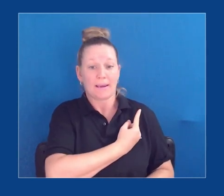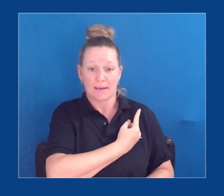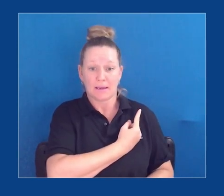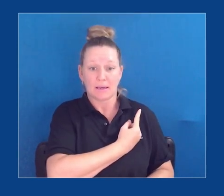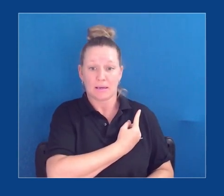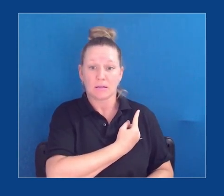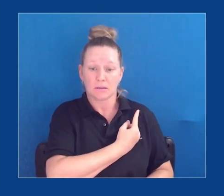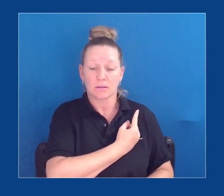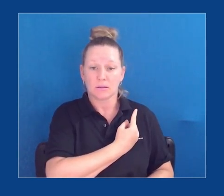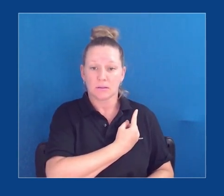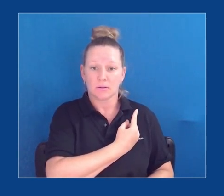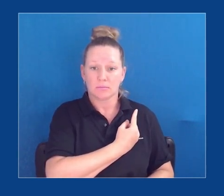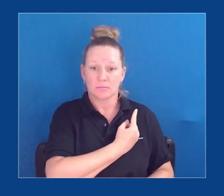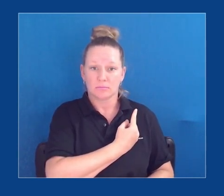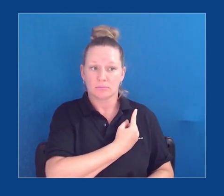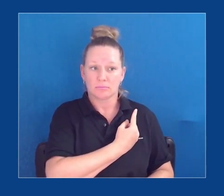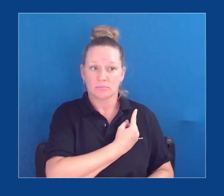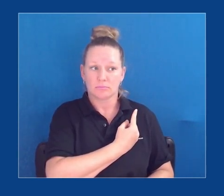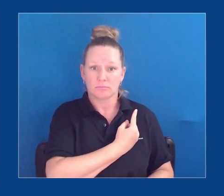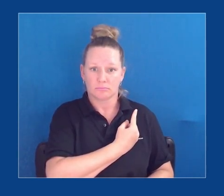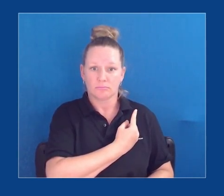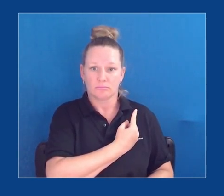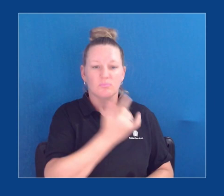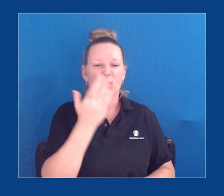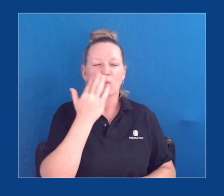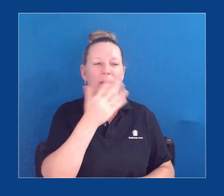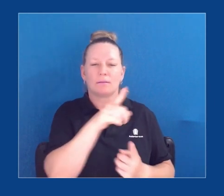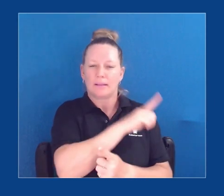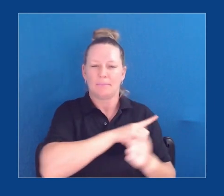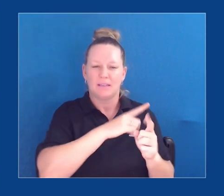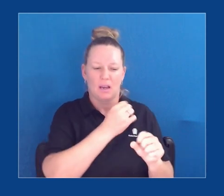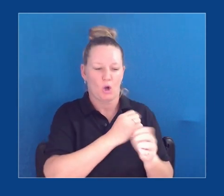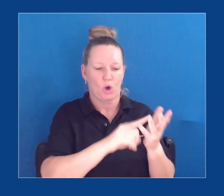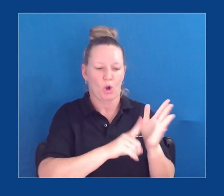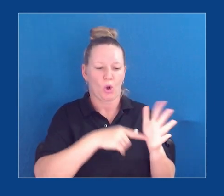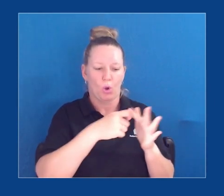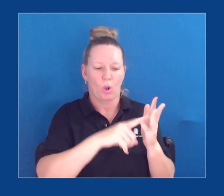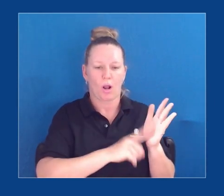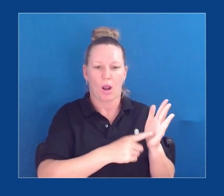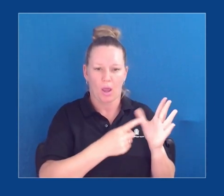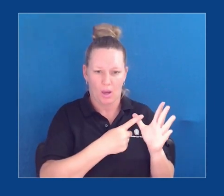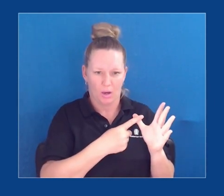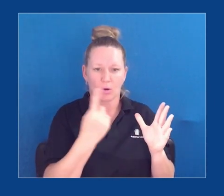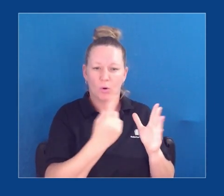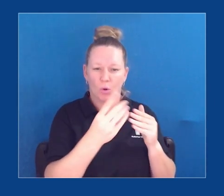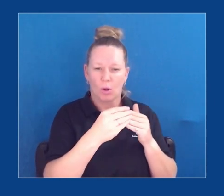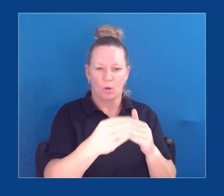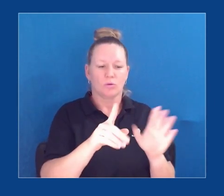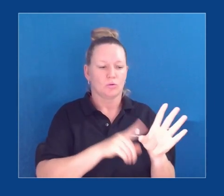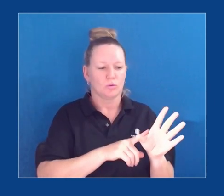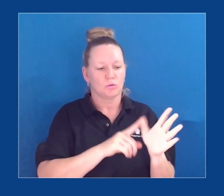our meeting at Gulkula, hosted by Mundawai, the late Mundawai Yunupingu,